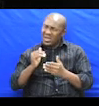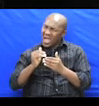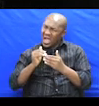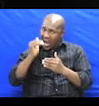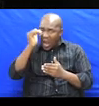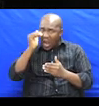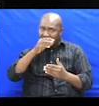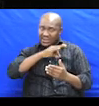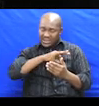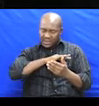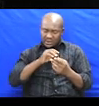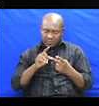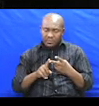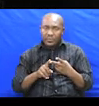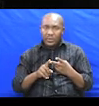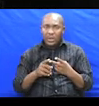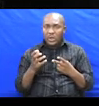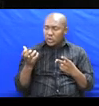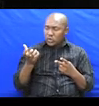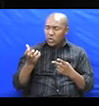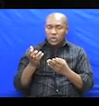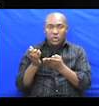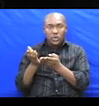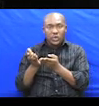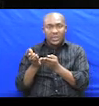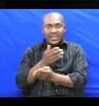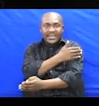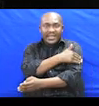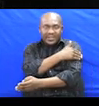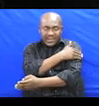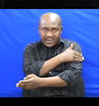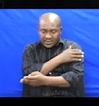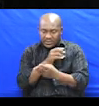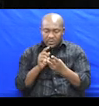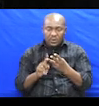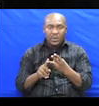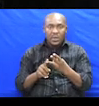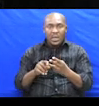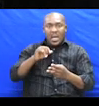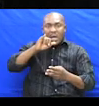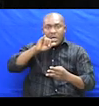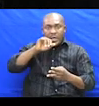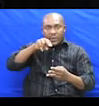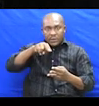in terms of high salaries, social services,